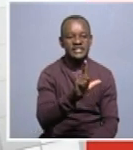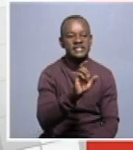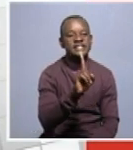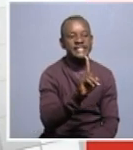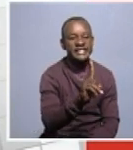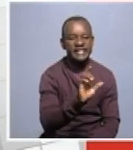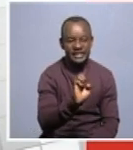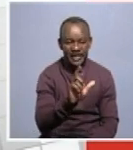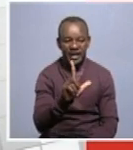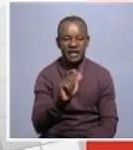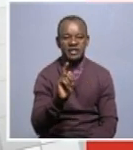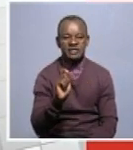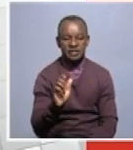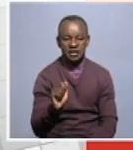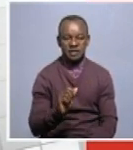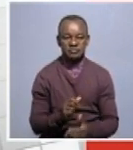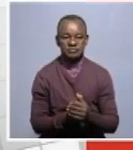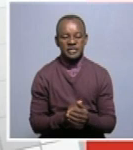the same time, the